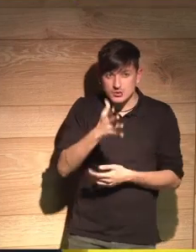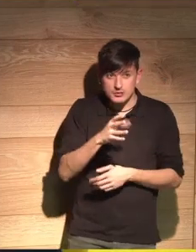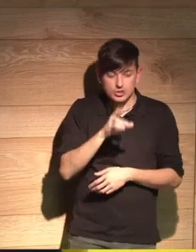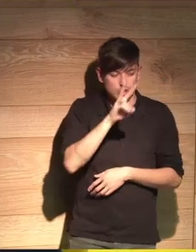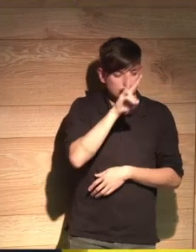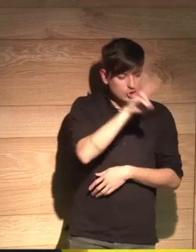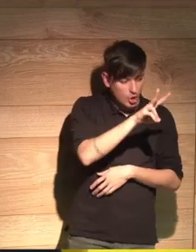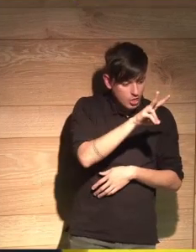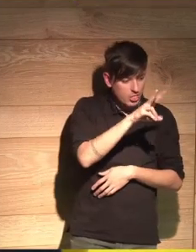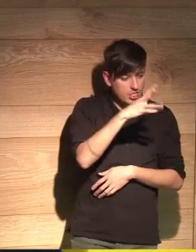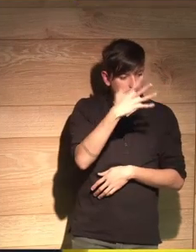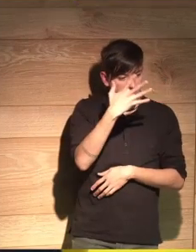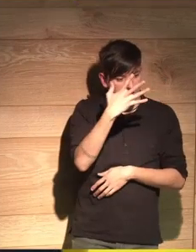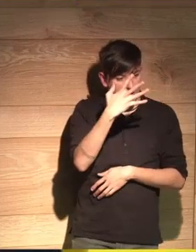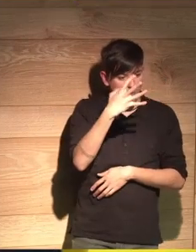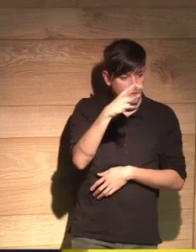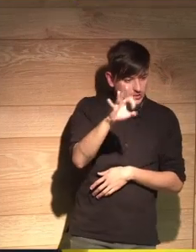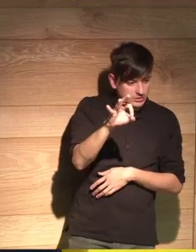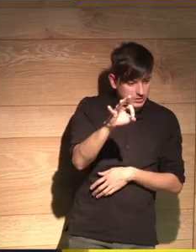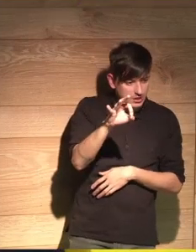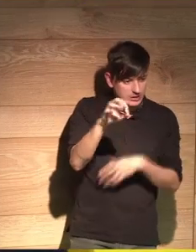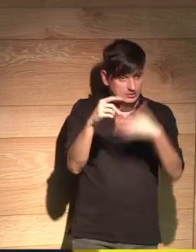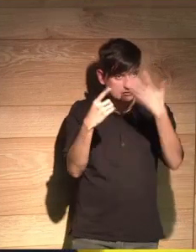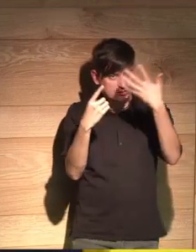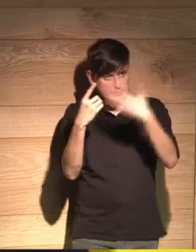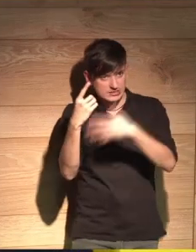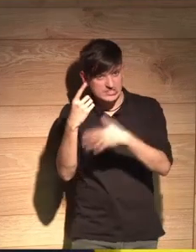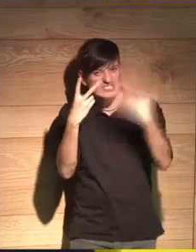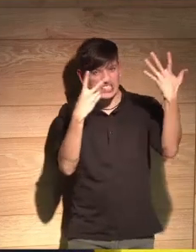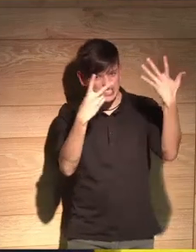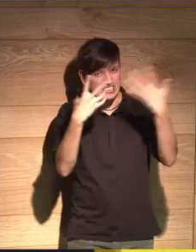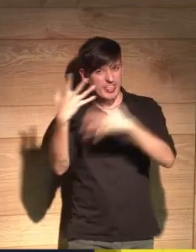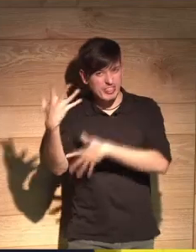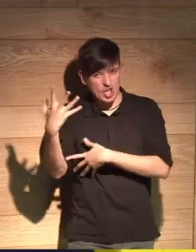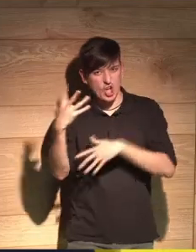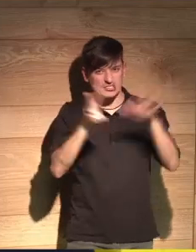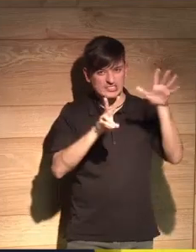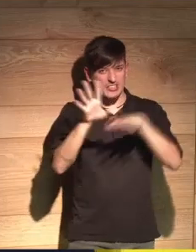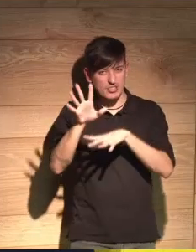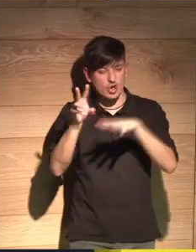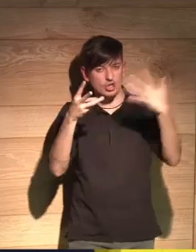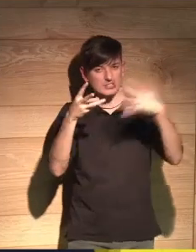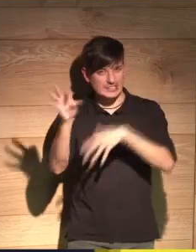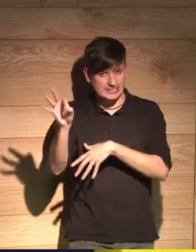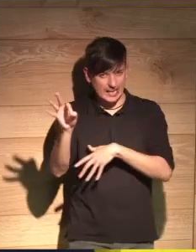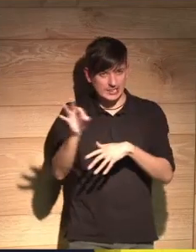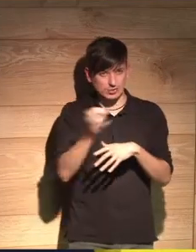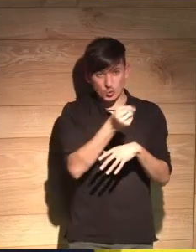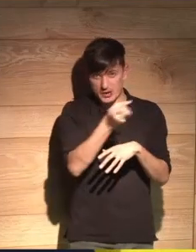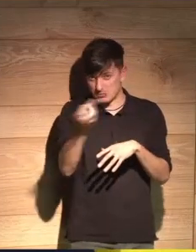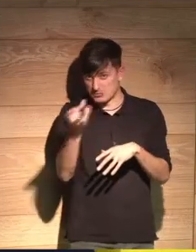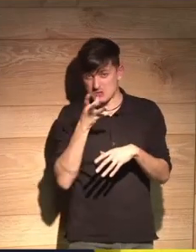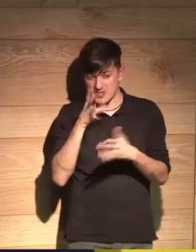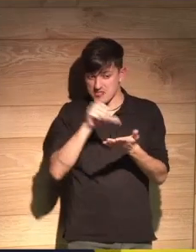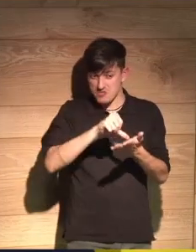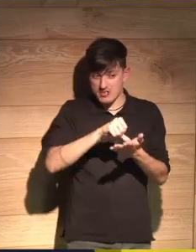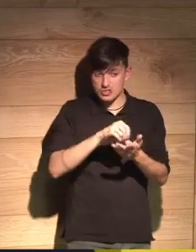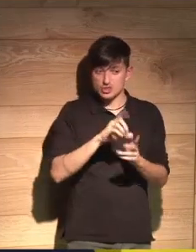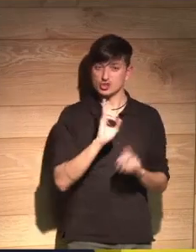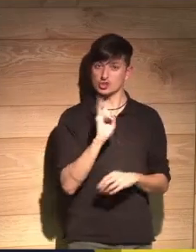is 4 figures. 2, 50, 75, and 80.